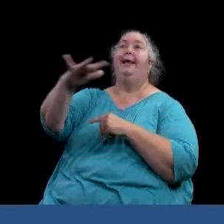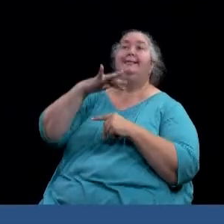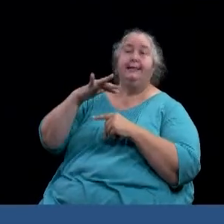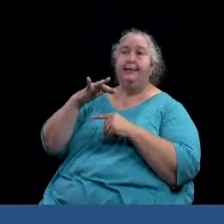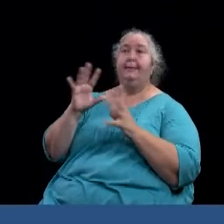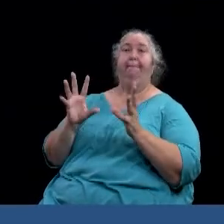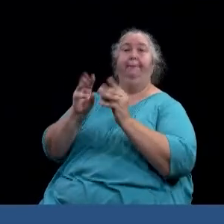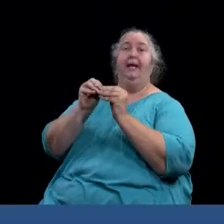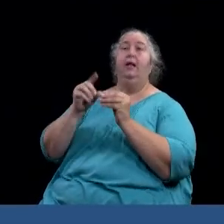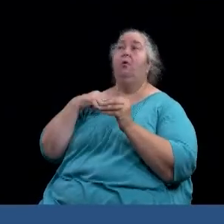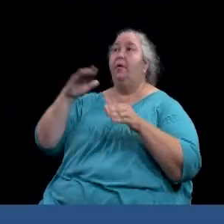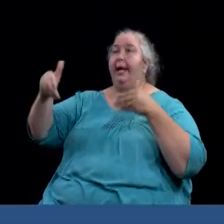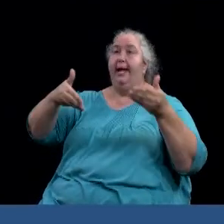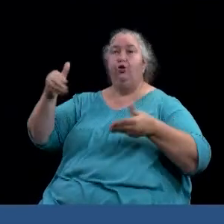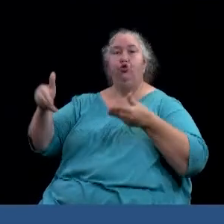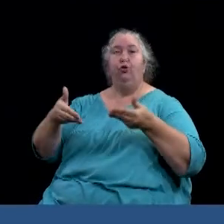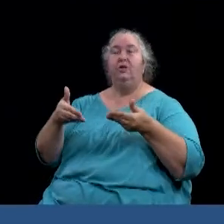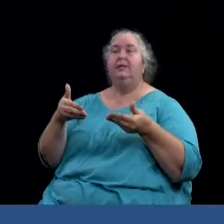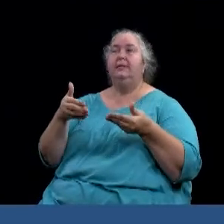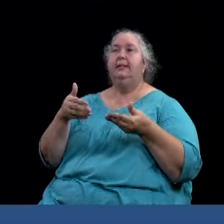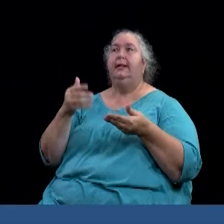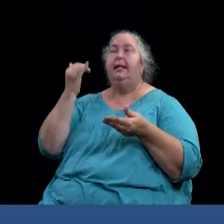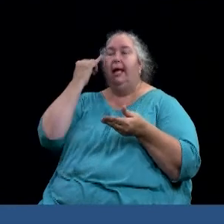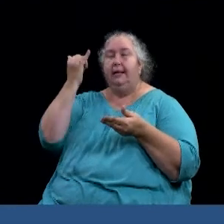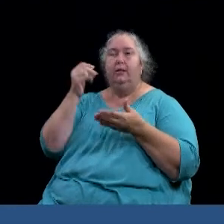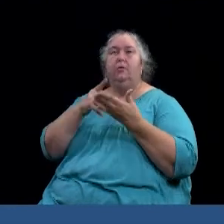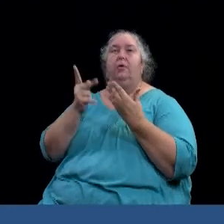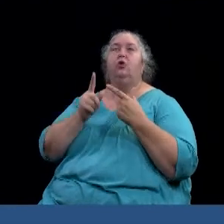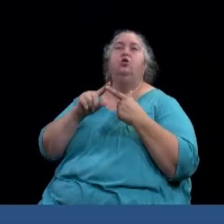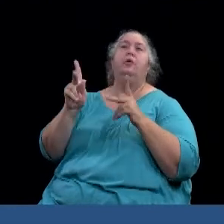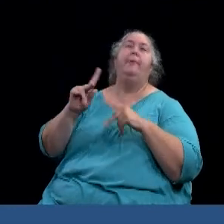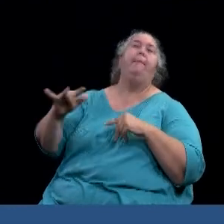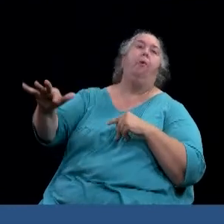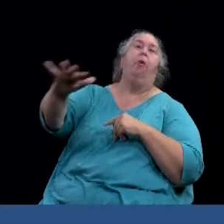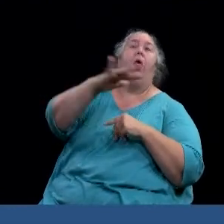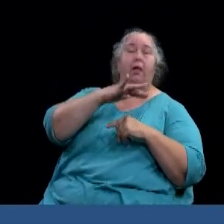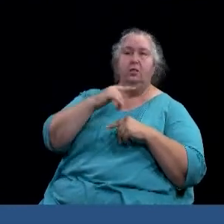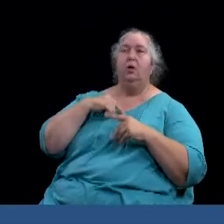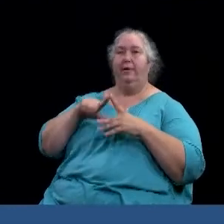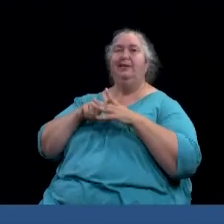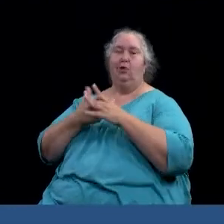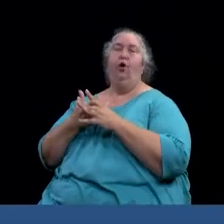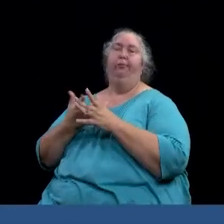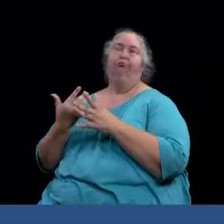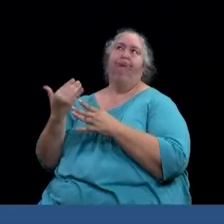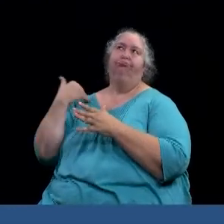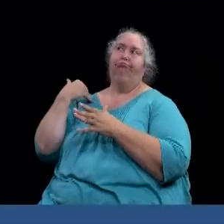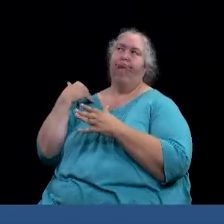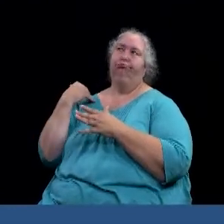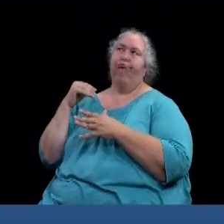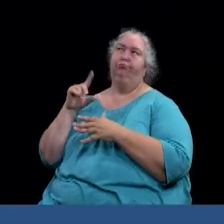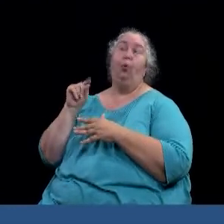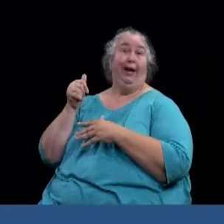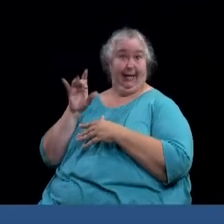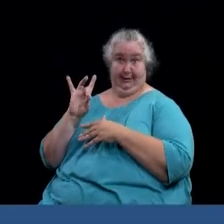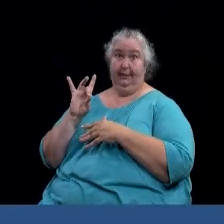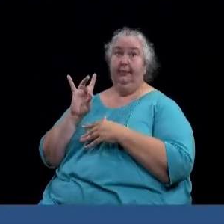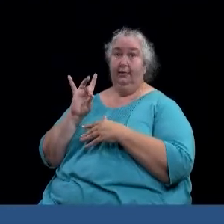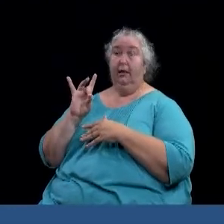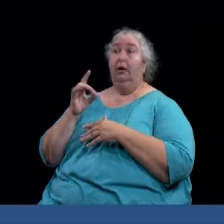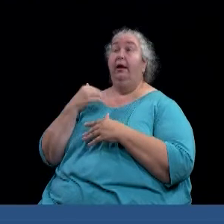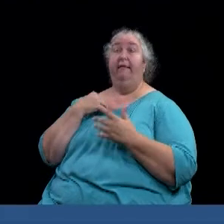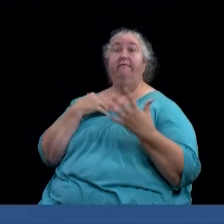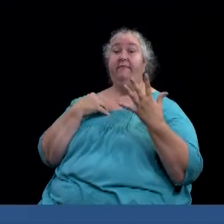to all the residents some time ago, so we started back in 2018. We've had 5 meetings. We're only required by HUD to have 2.